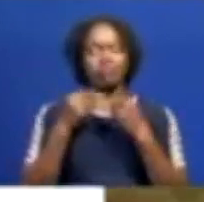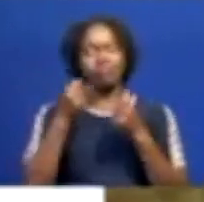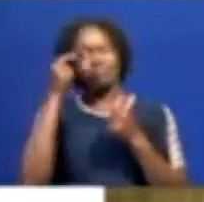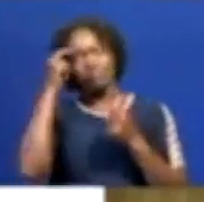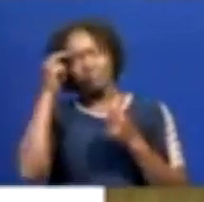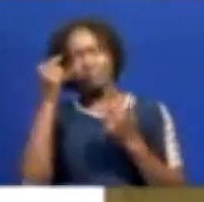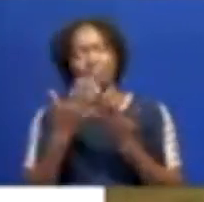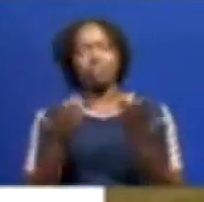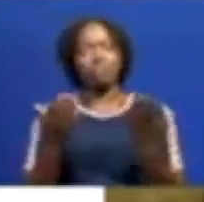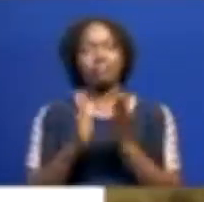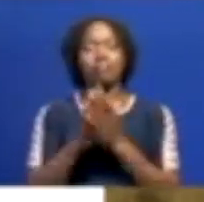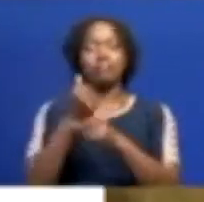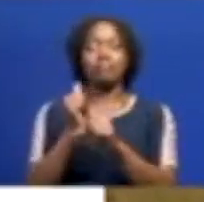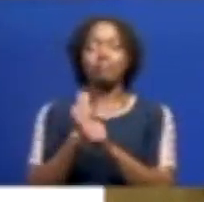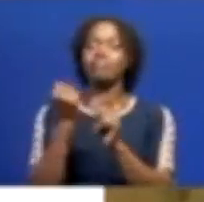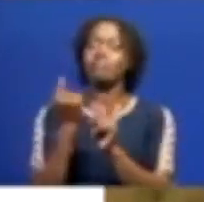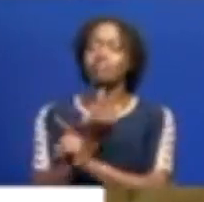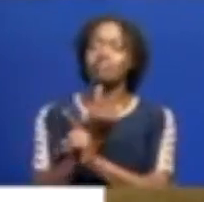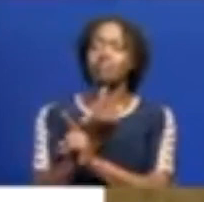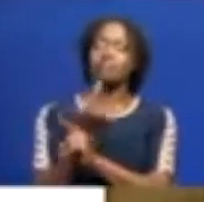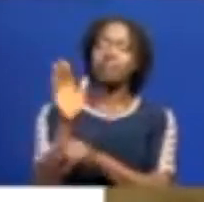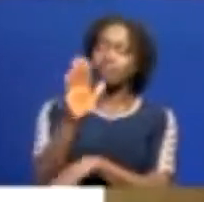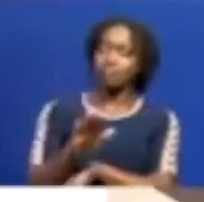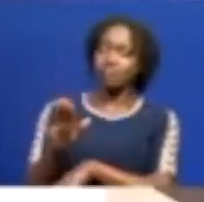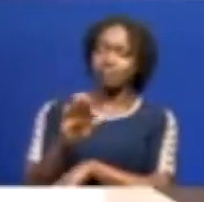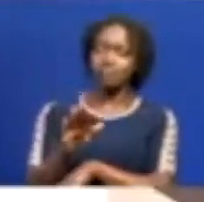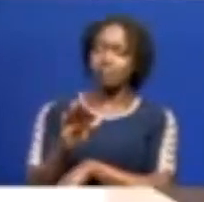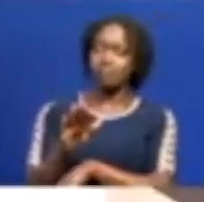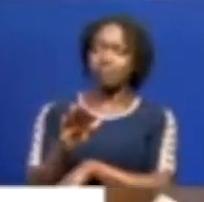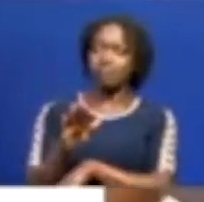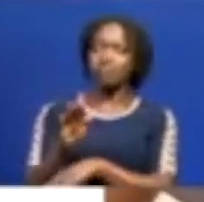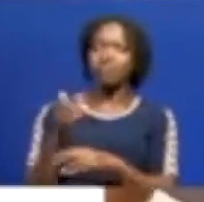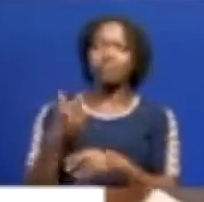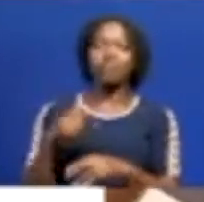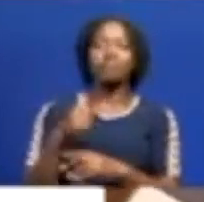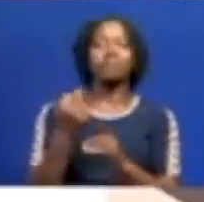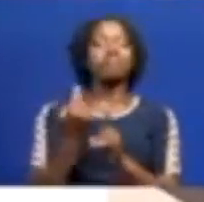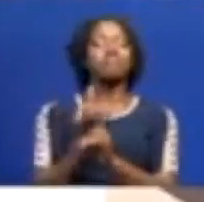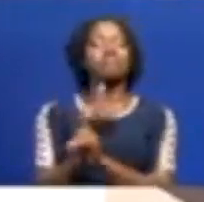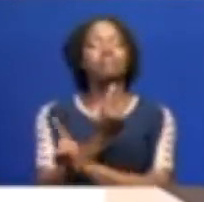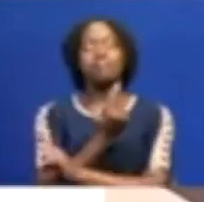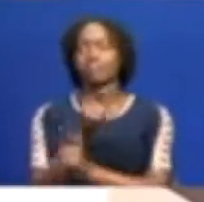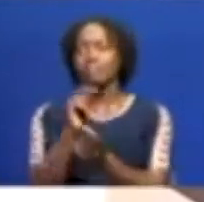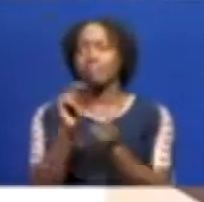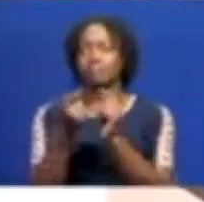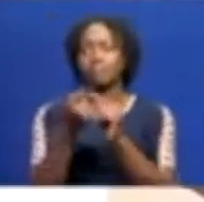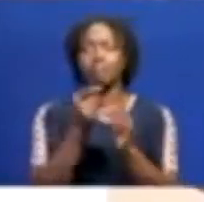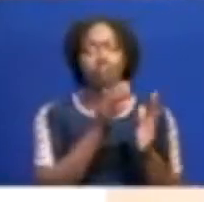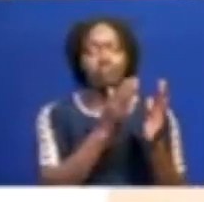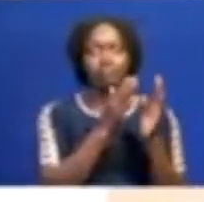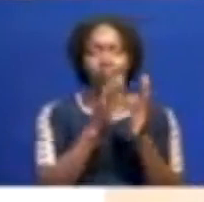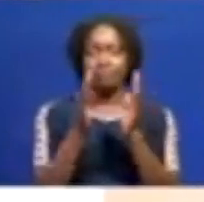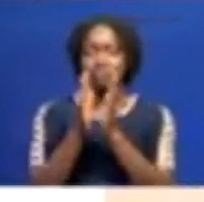tourism products tailor-made for different demographics. We are diversifying from the bush and